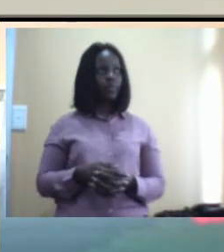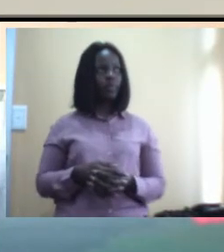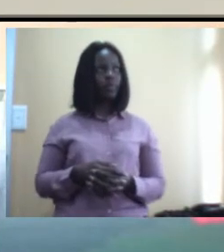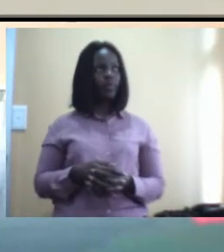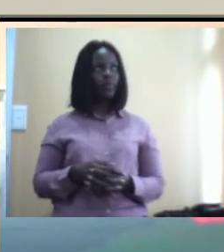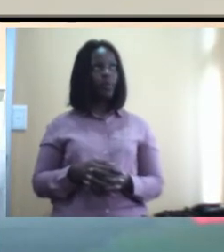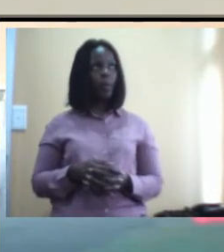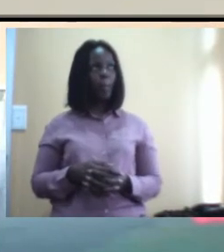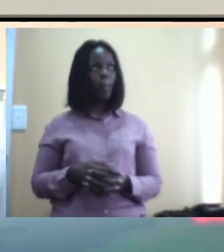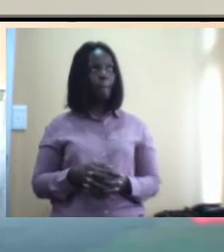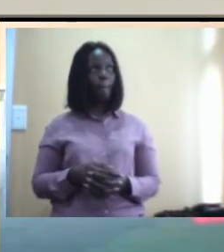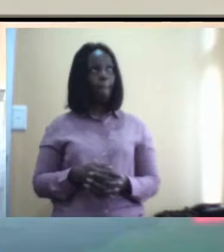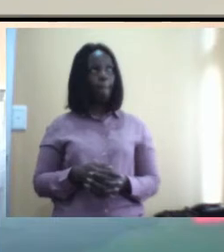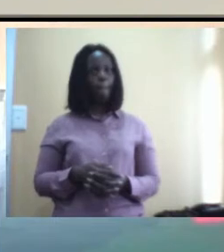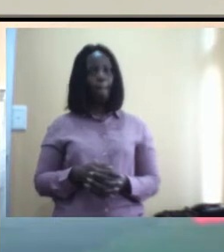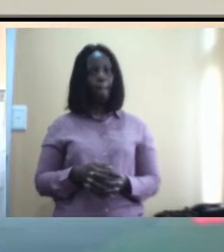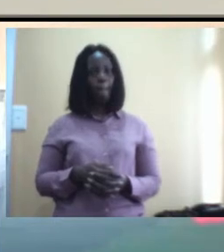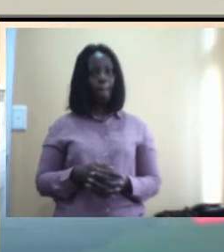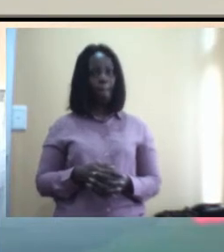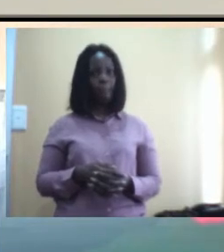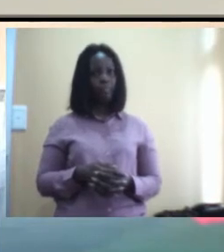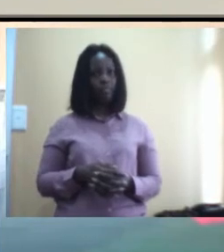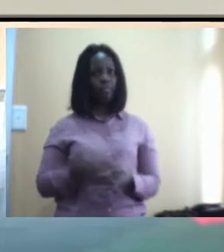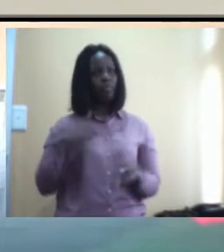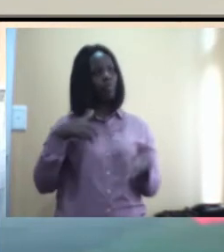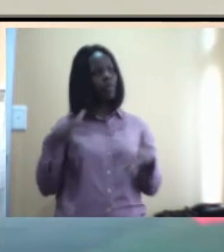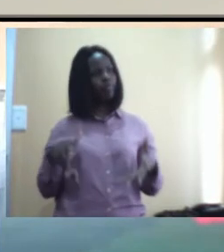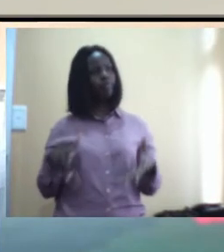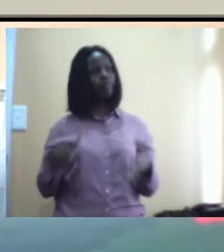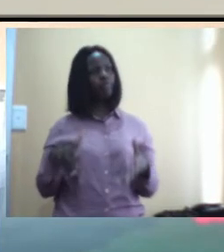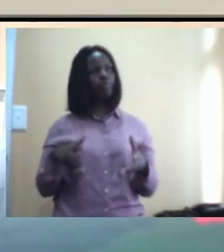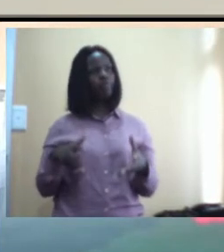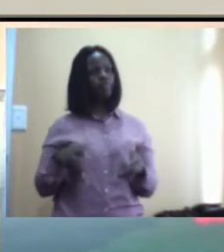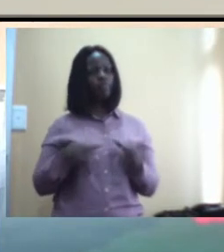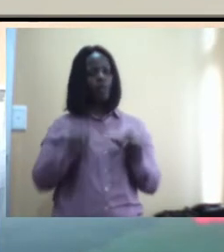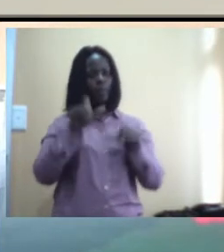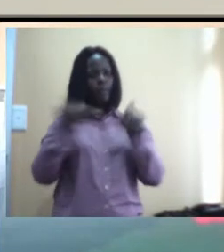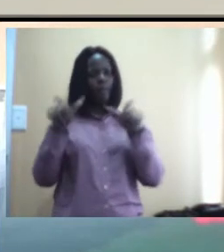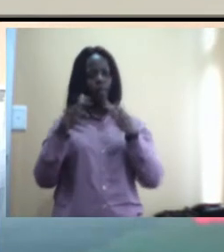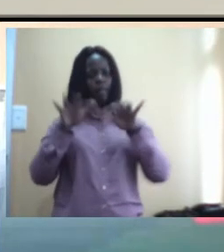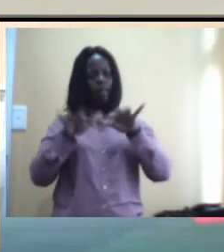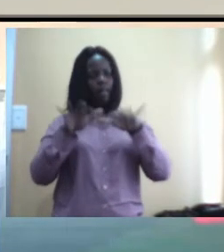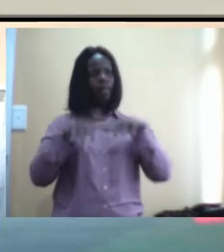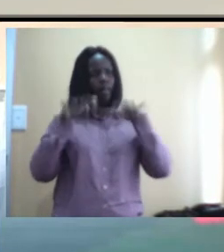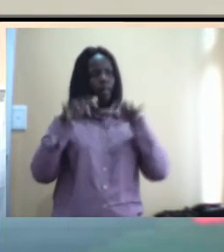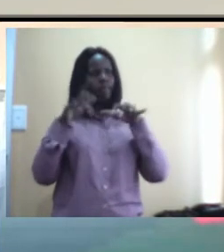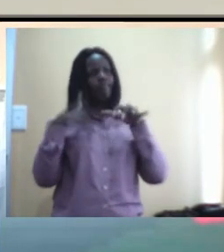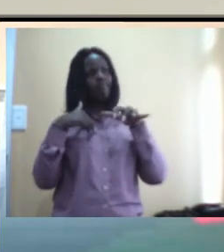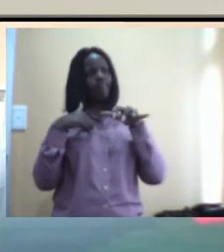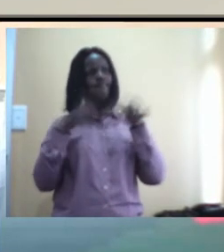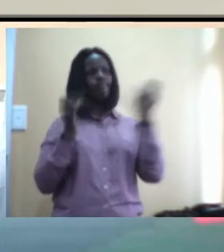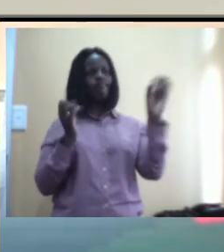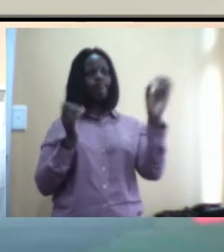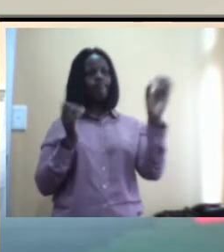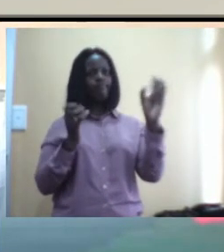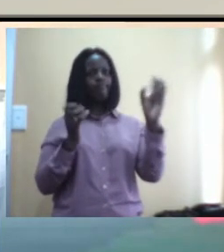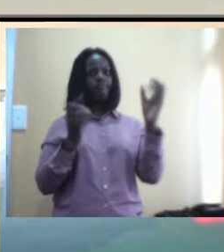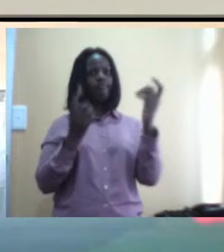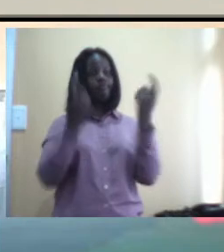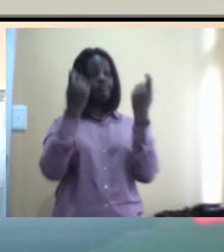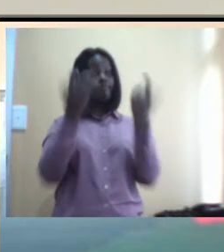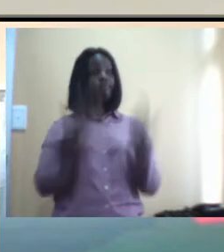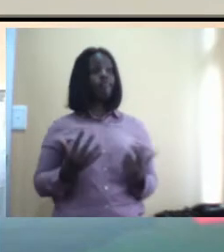it gives me a great pleasure to stand before this August House to give a holistic view of the department annual capital